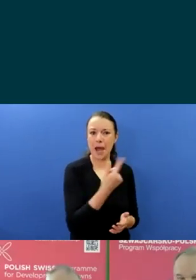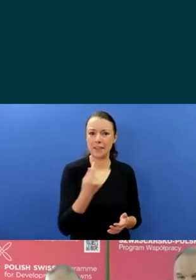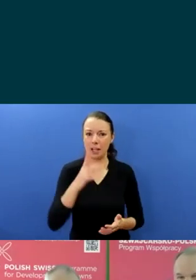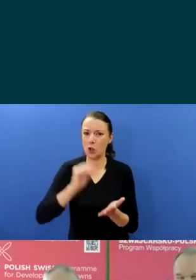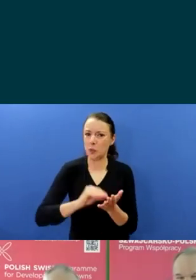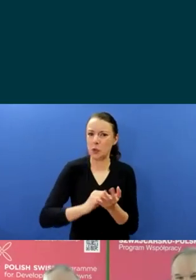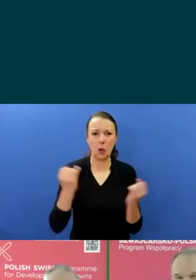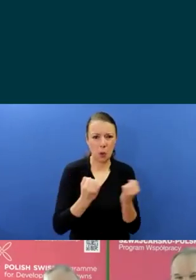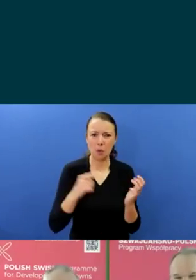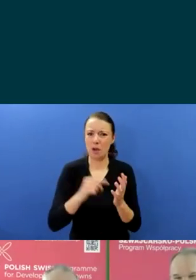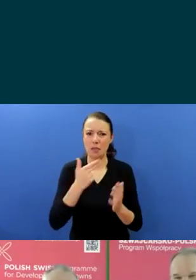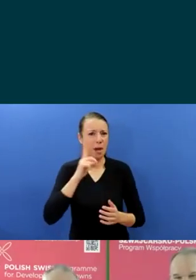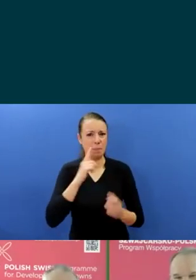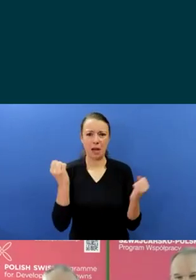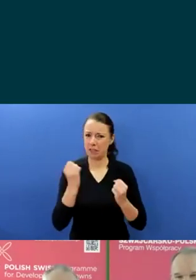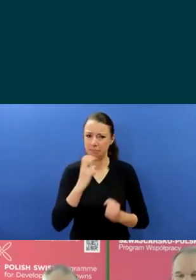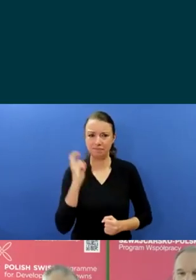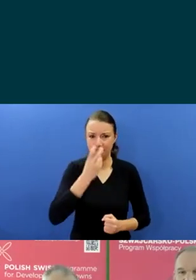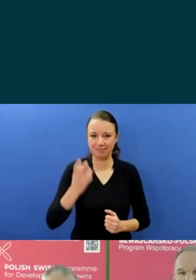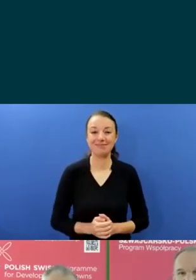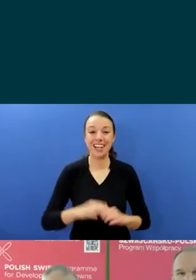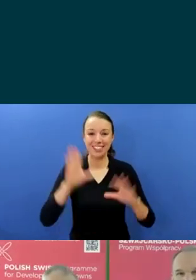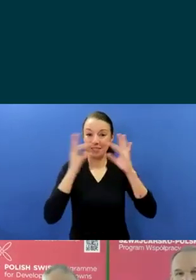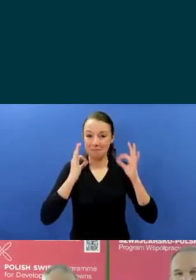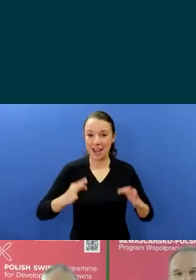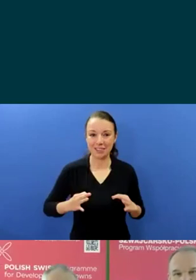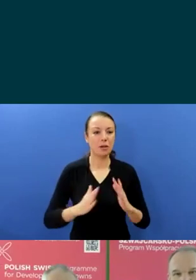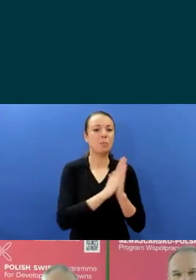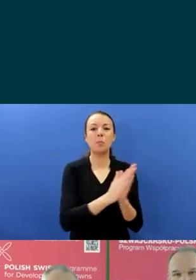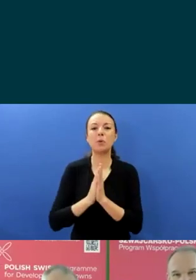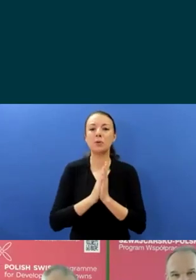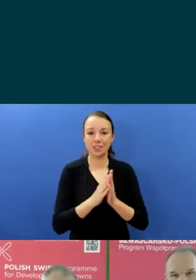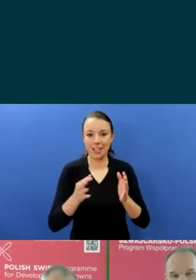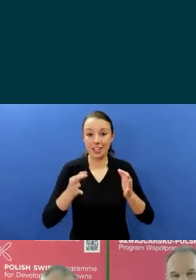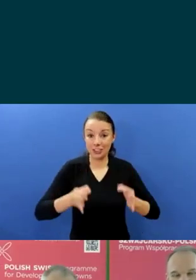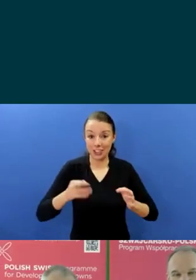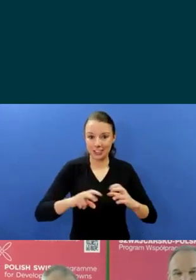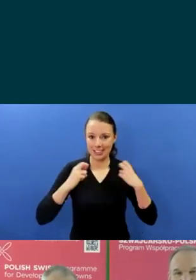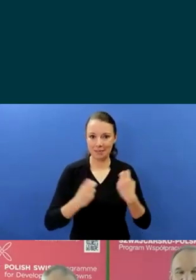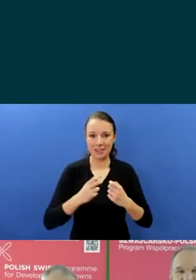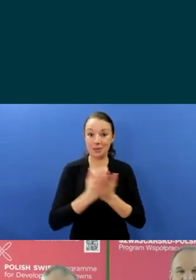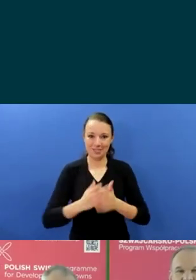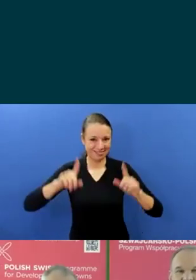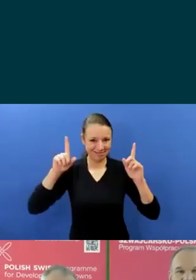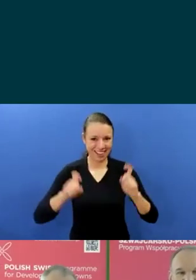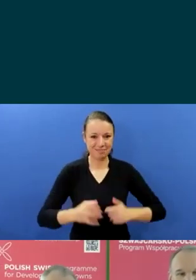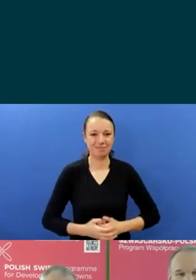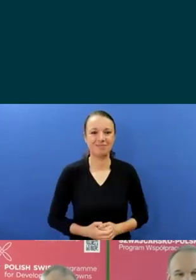very experienced partners. So, ladies and gentlemen, please let's open the